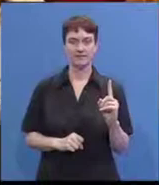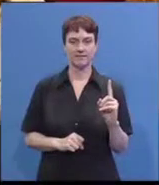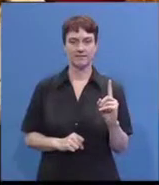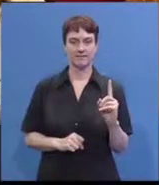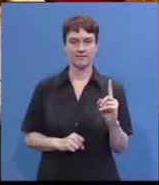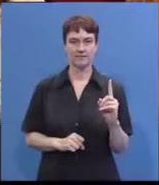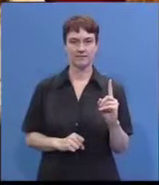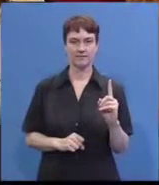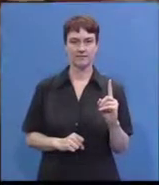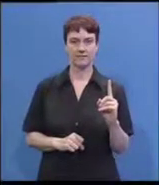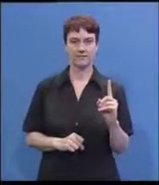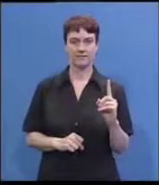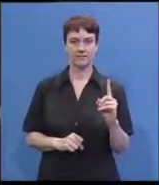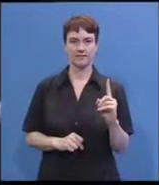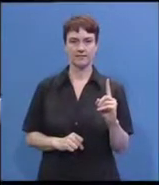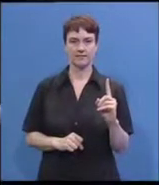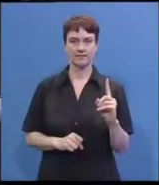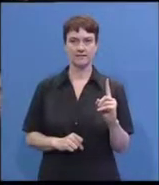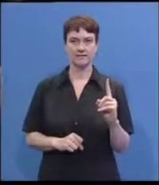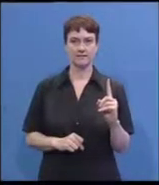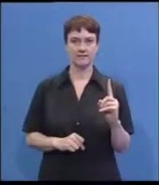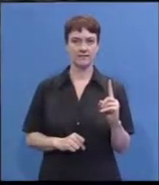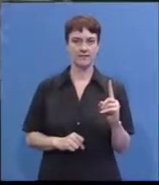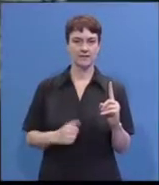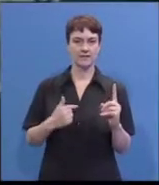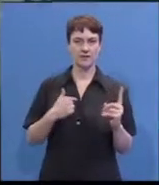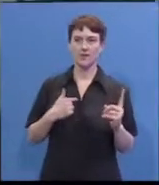thank you for the gift of Madiba.